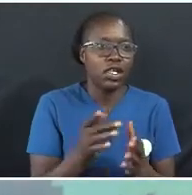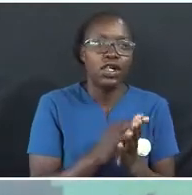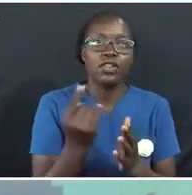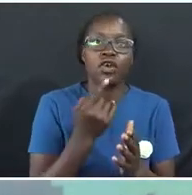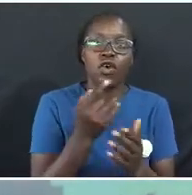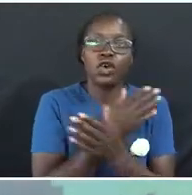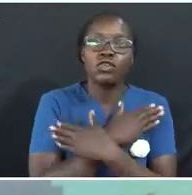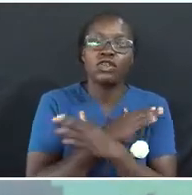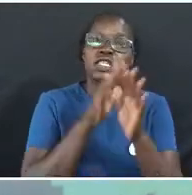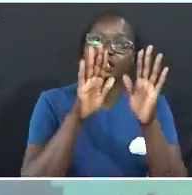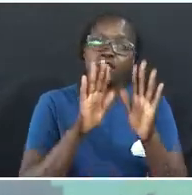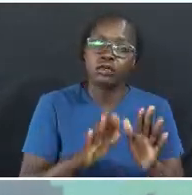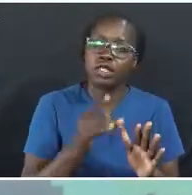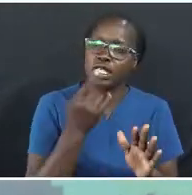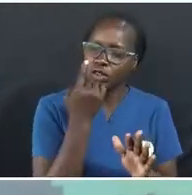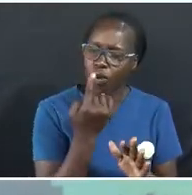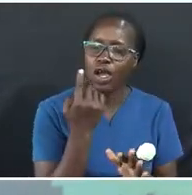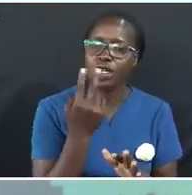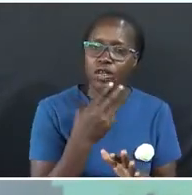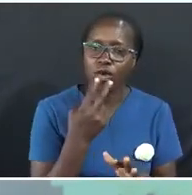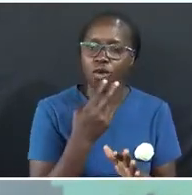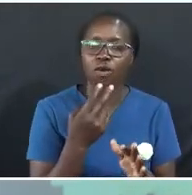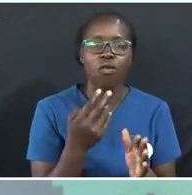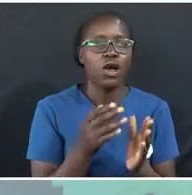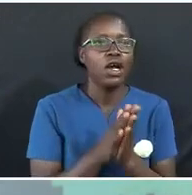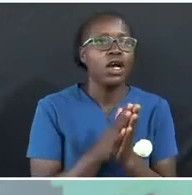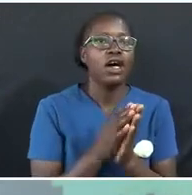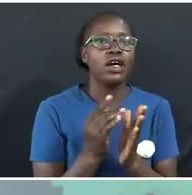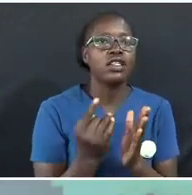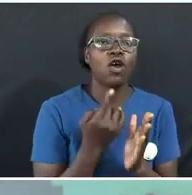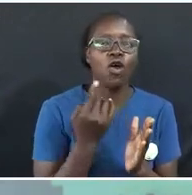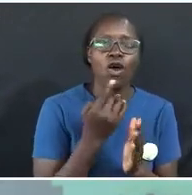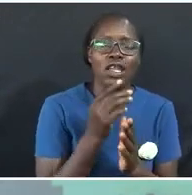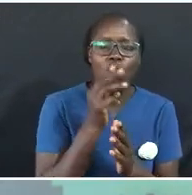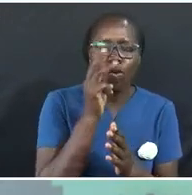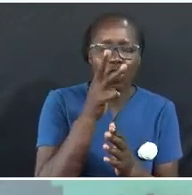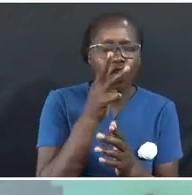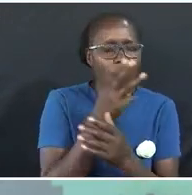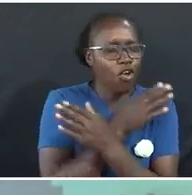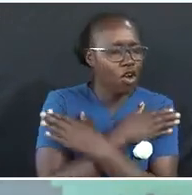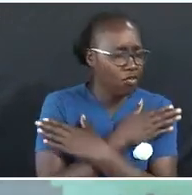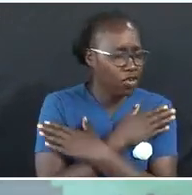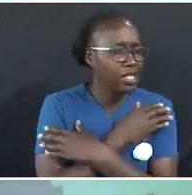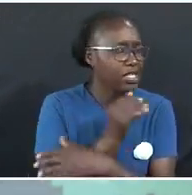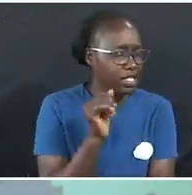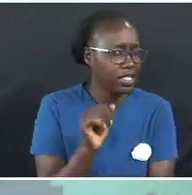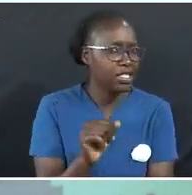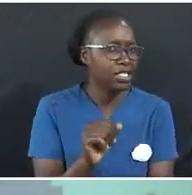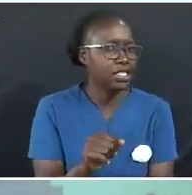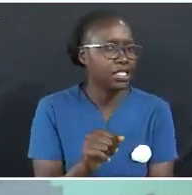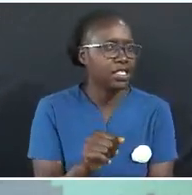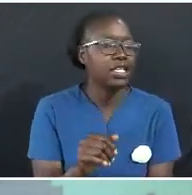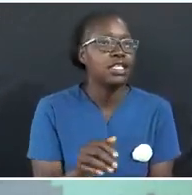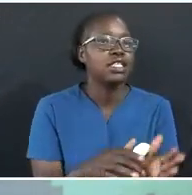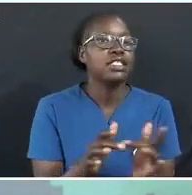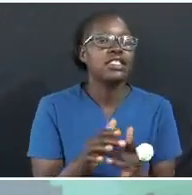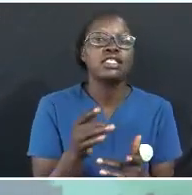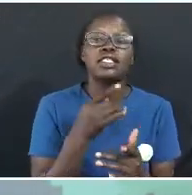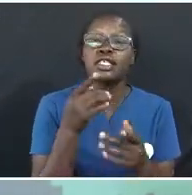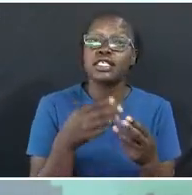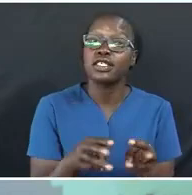that matters is when you do what is the wish or the will of a friend. Yes, Jesus says this